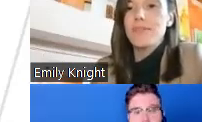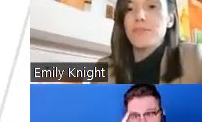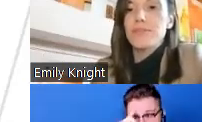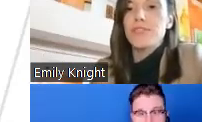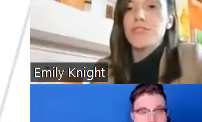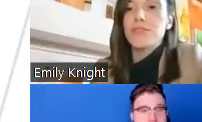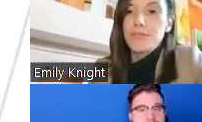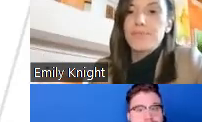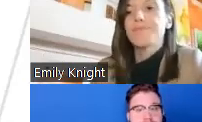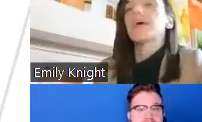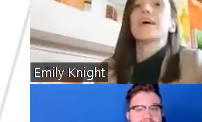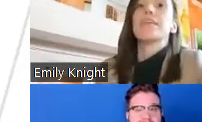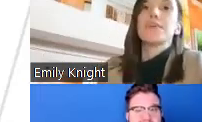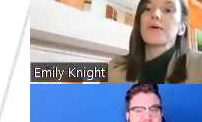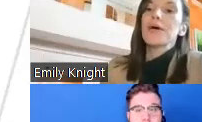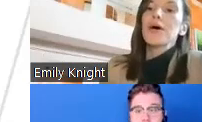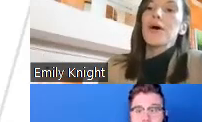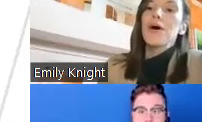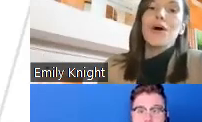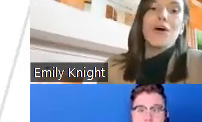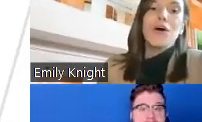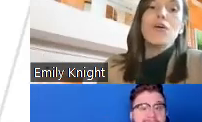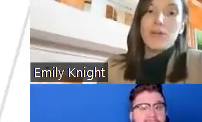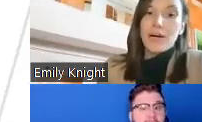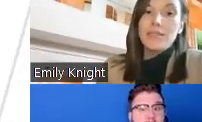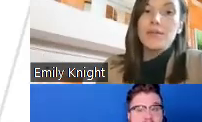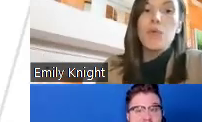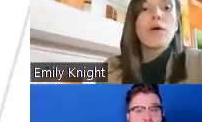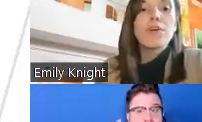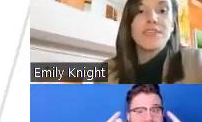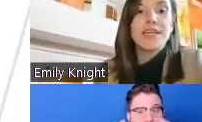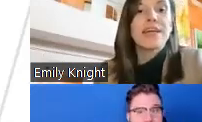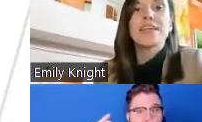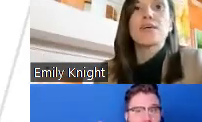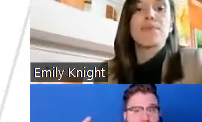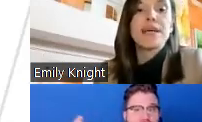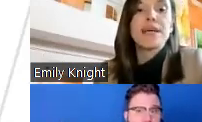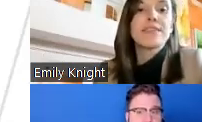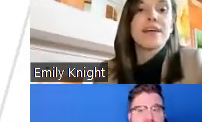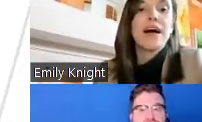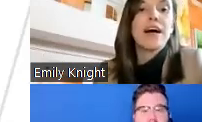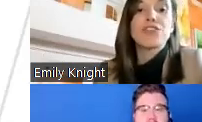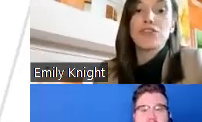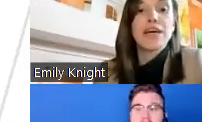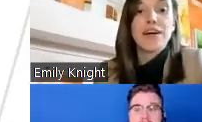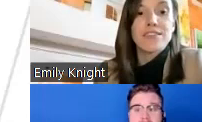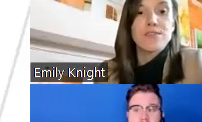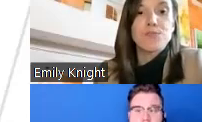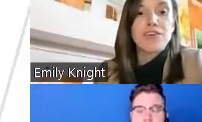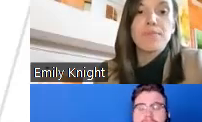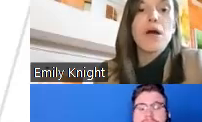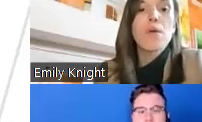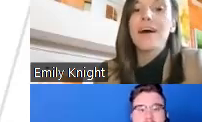more similar between the two groups. And so overall, what we're seeing is that the brains of children on the